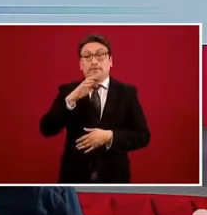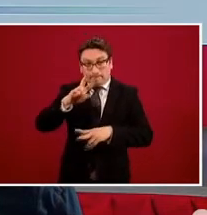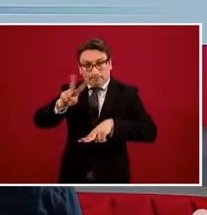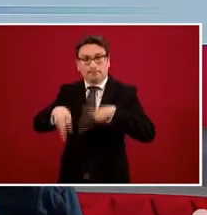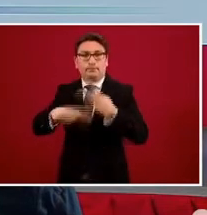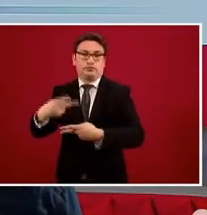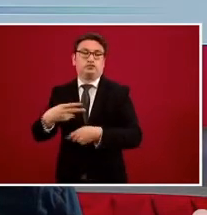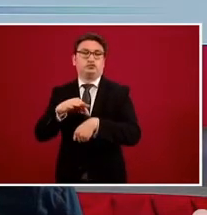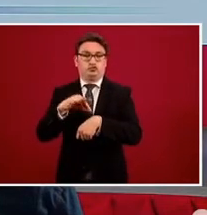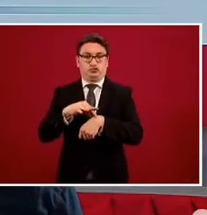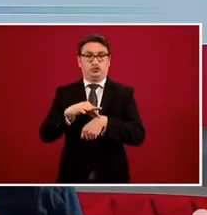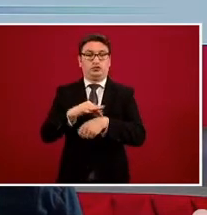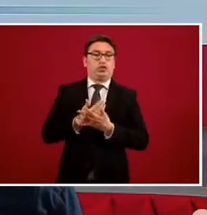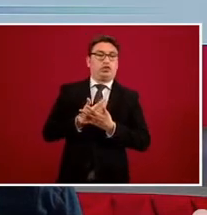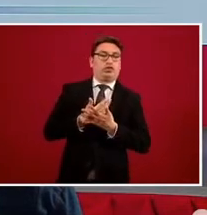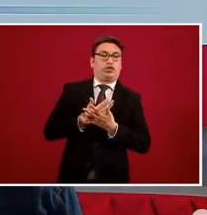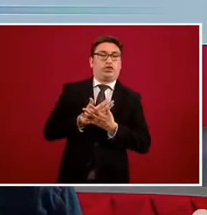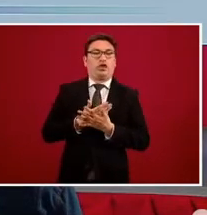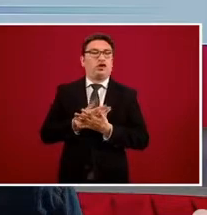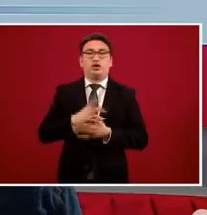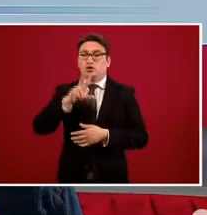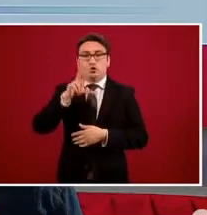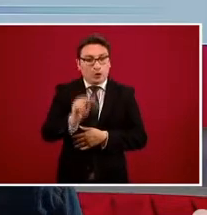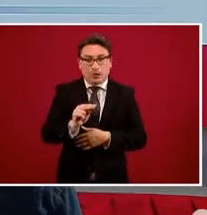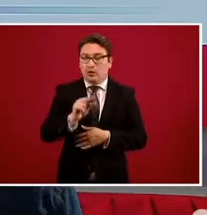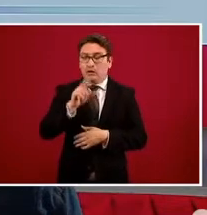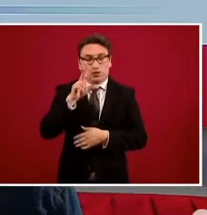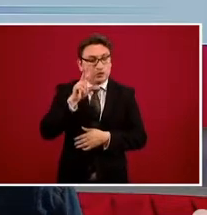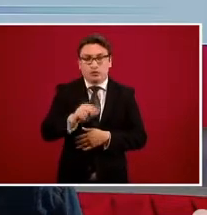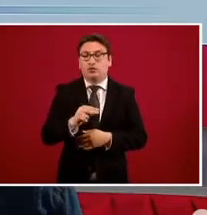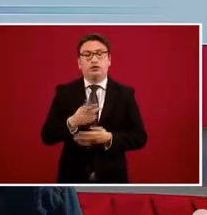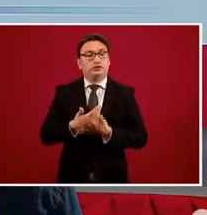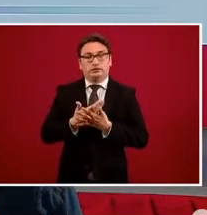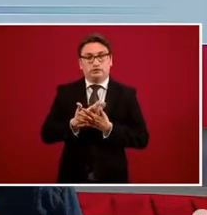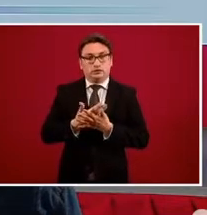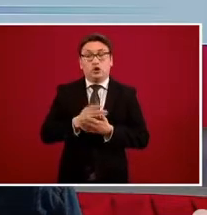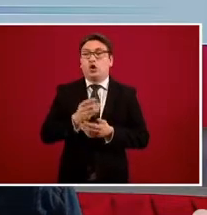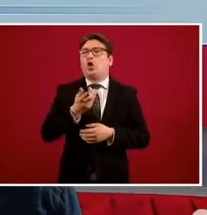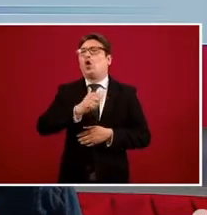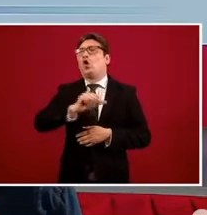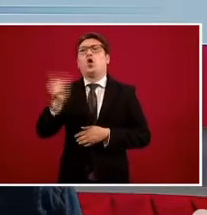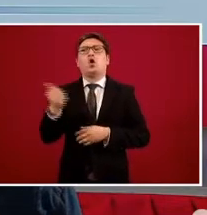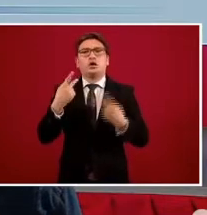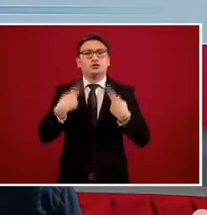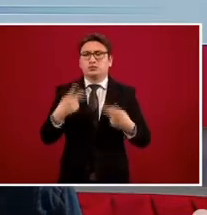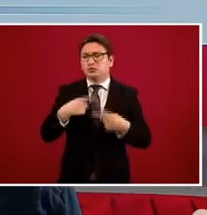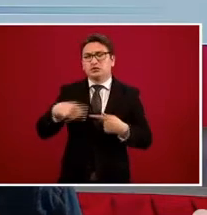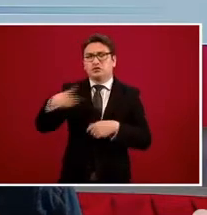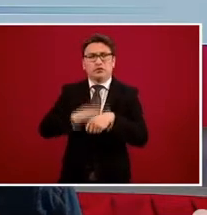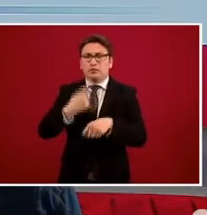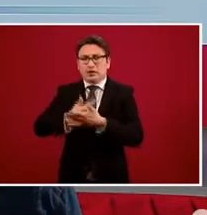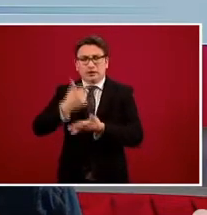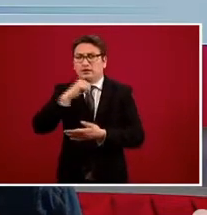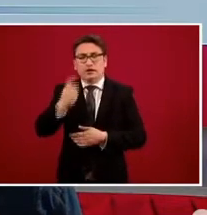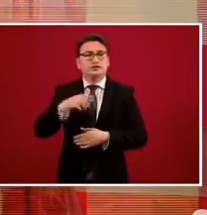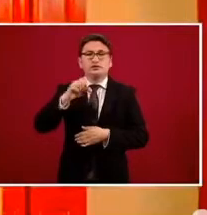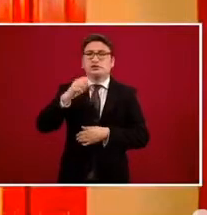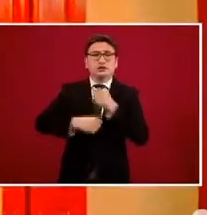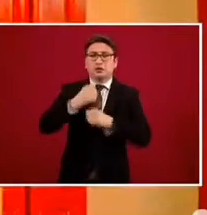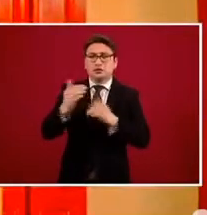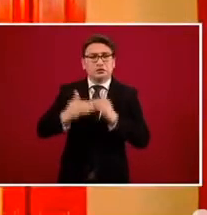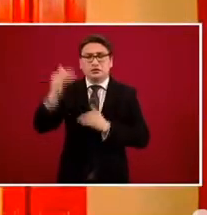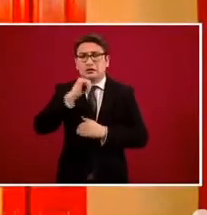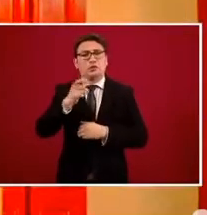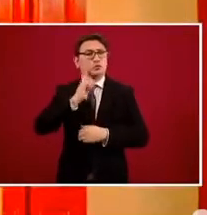failure, if you have any of all of these risk factors and present any symptoms, Do not wait any longer. Go